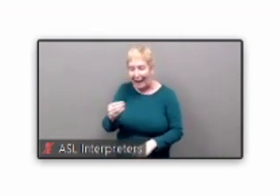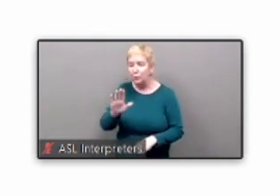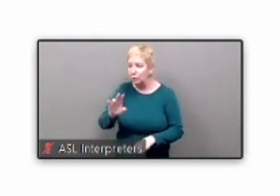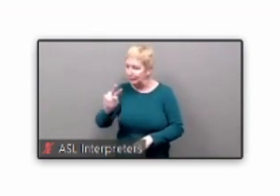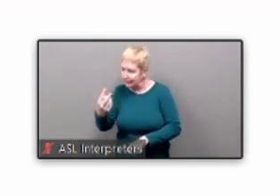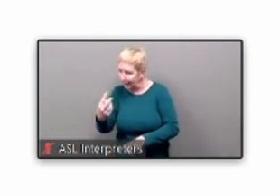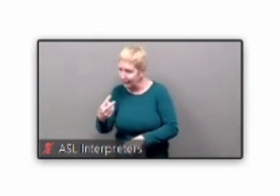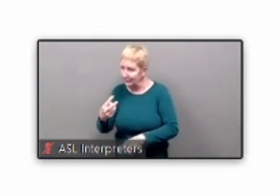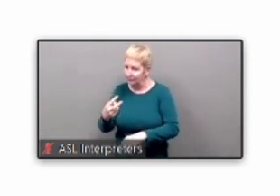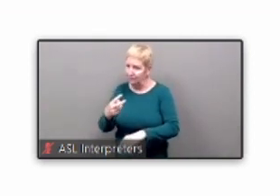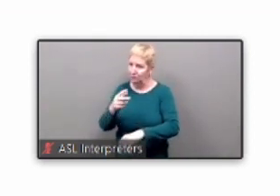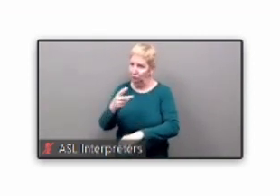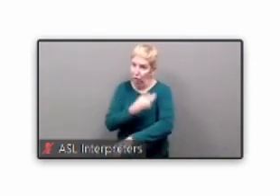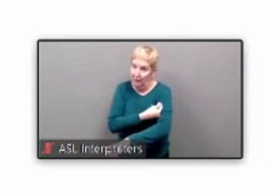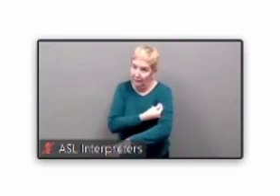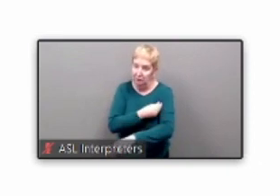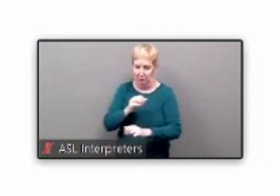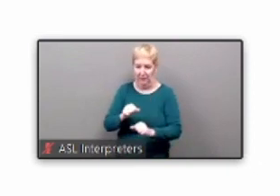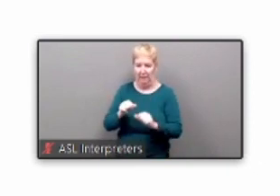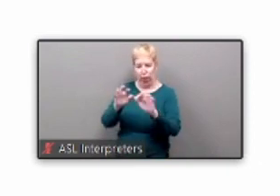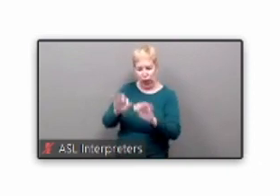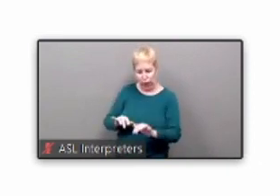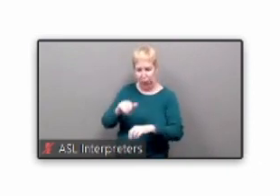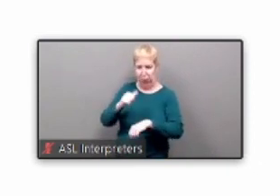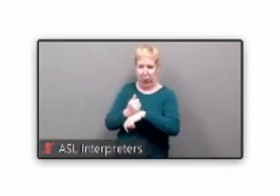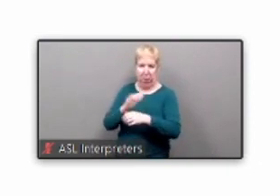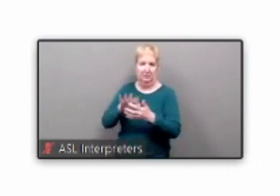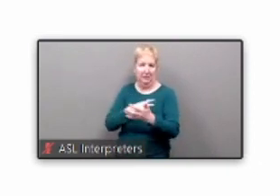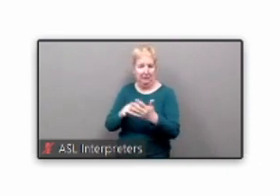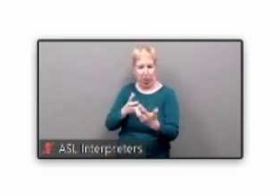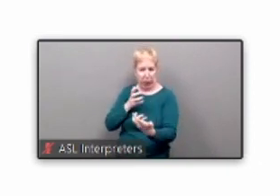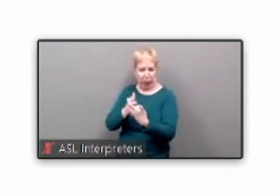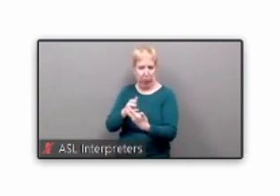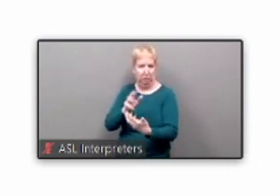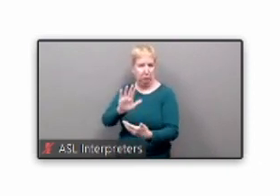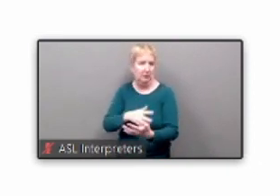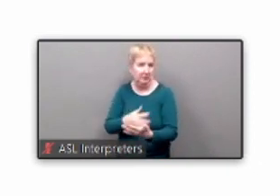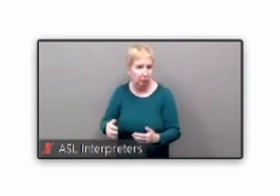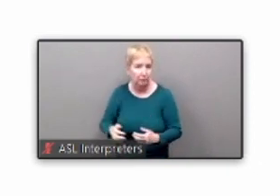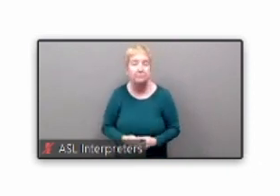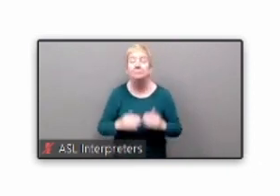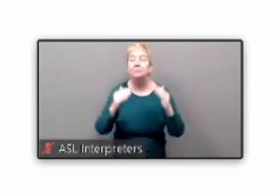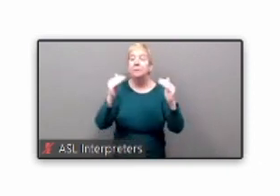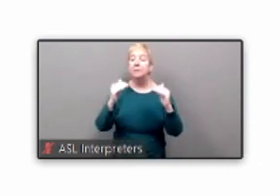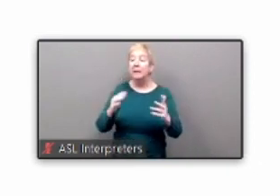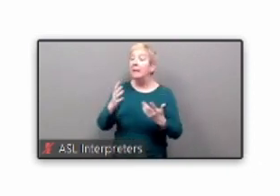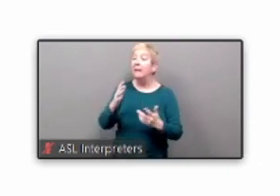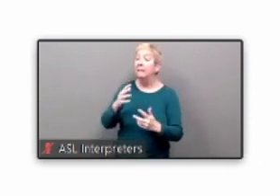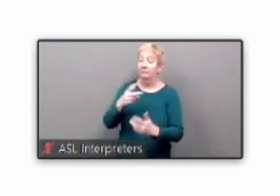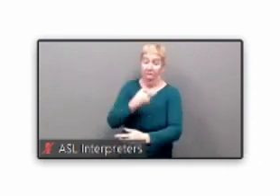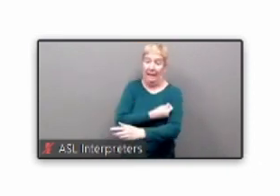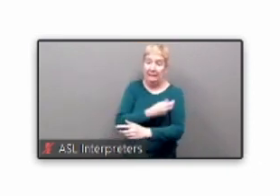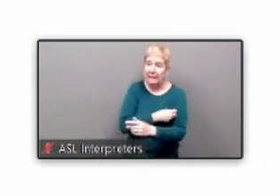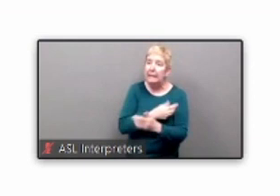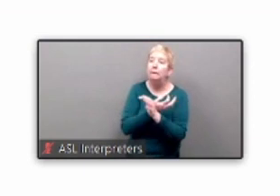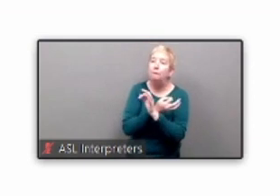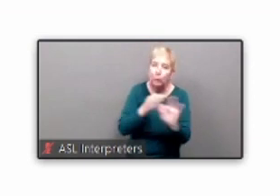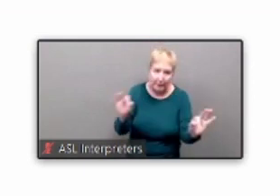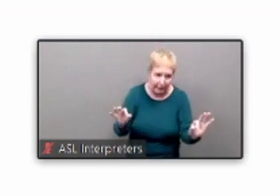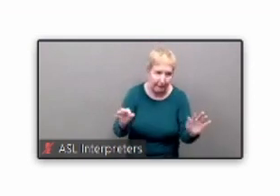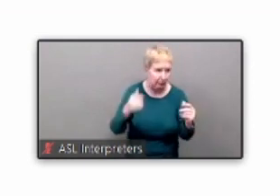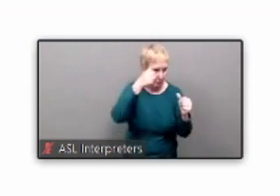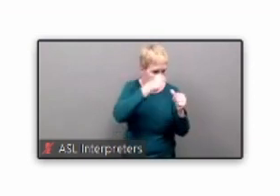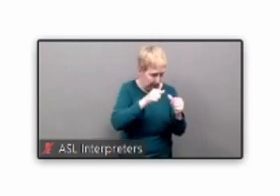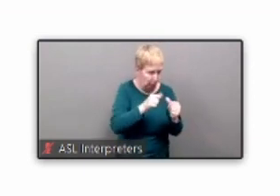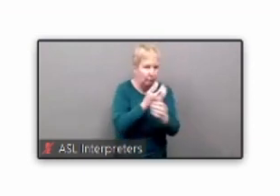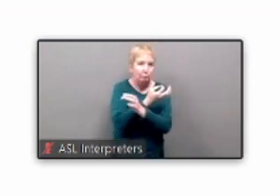booster. Next slide. And the vaccine is free for everyone. I want to reiterate that. The vaccine